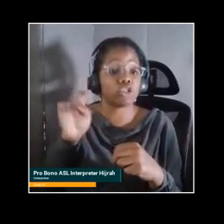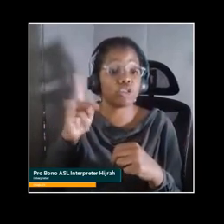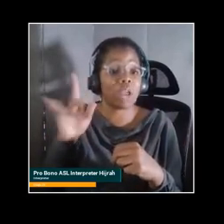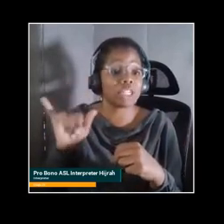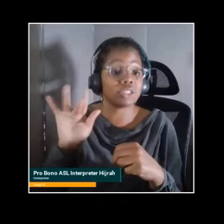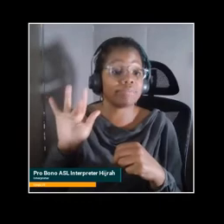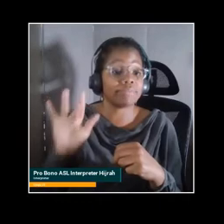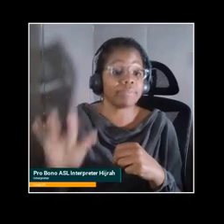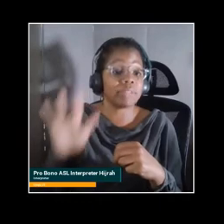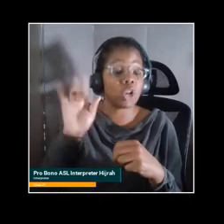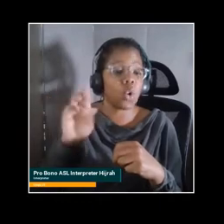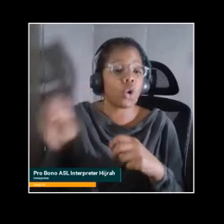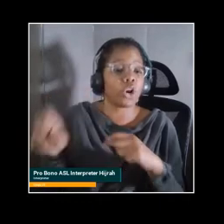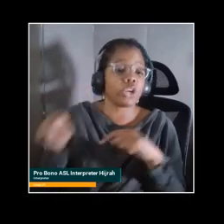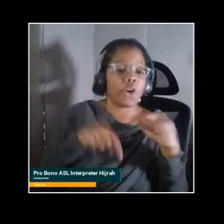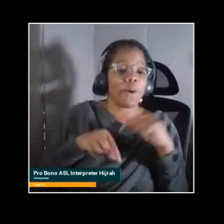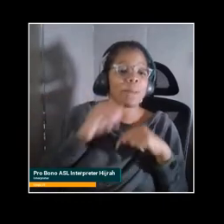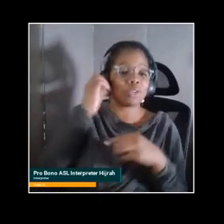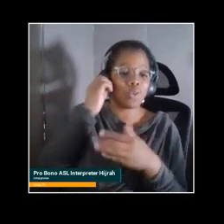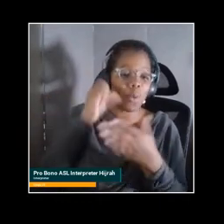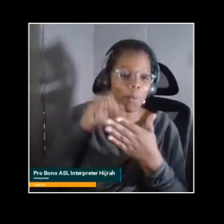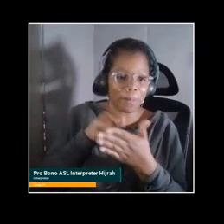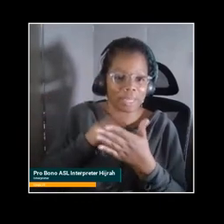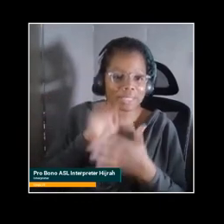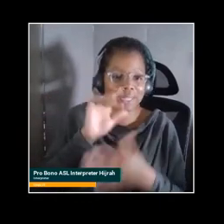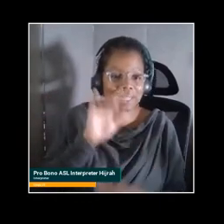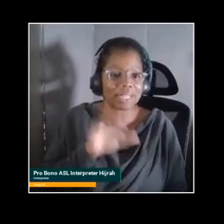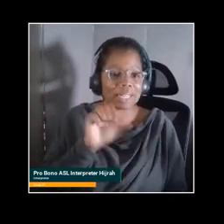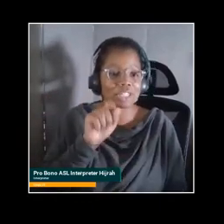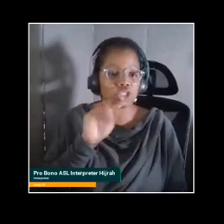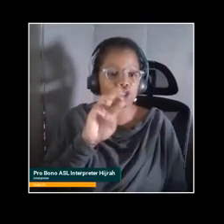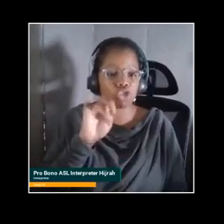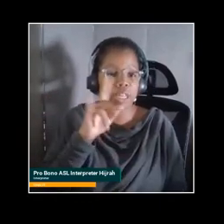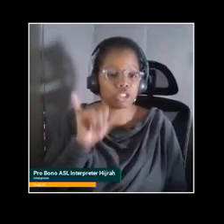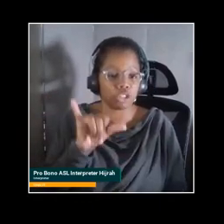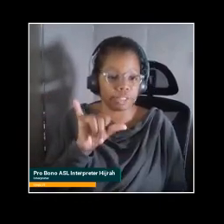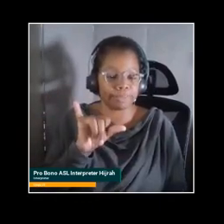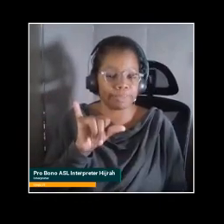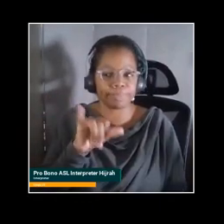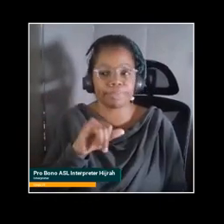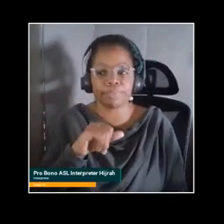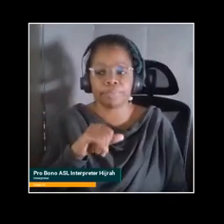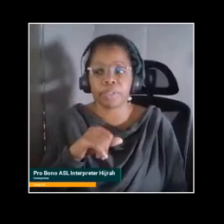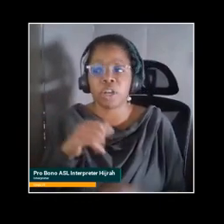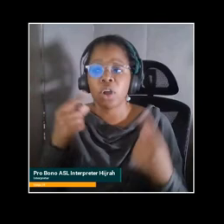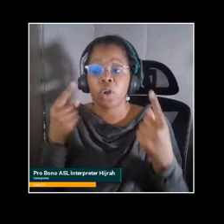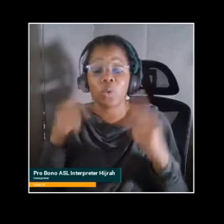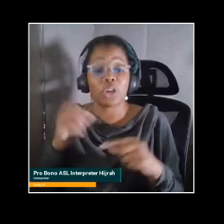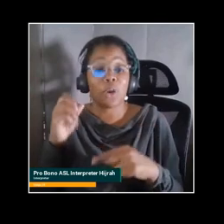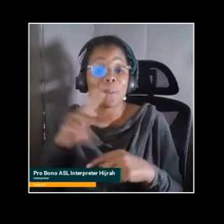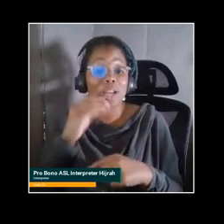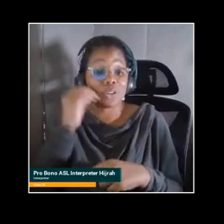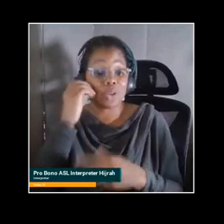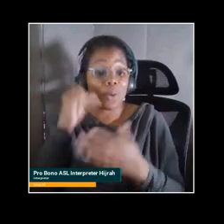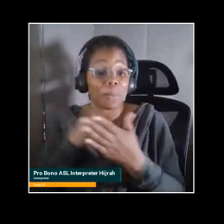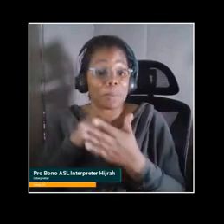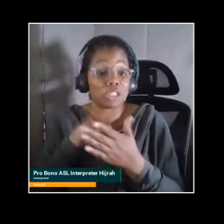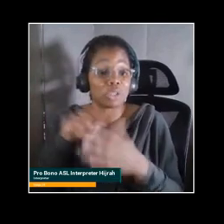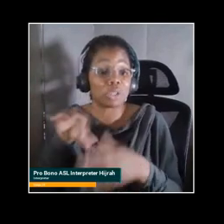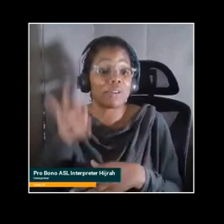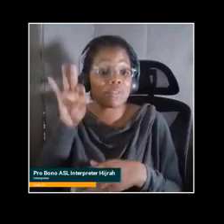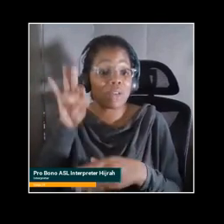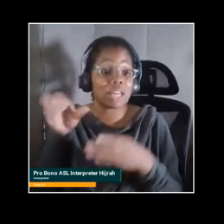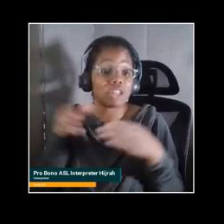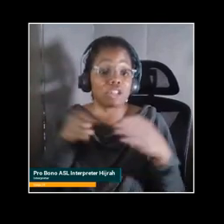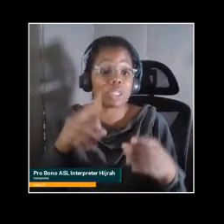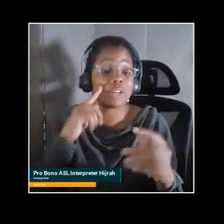to the homepage and click strategies as well. And once you go back to the homepage, you can actually find the strategies for